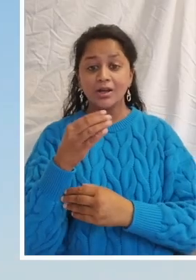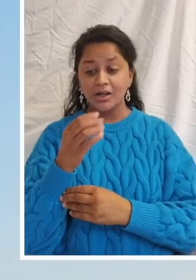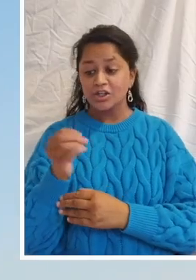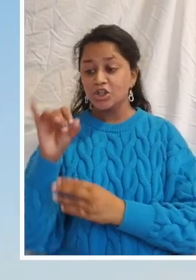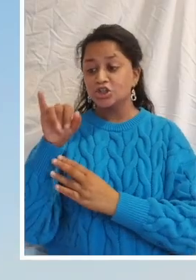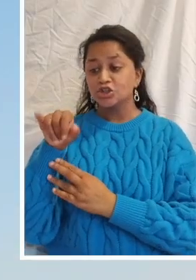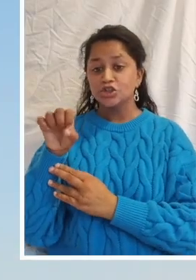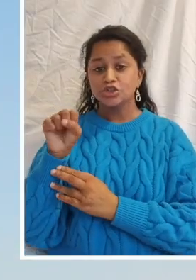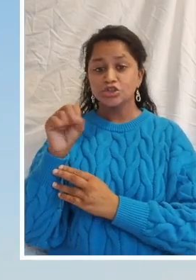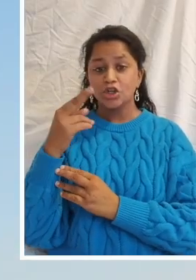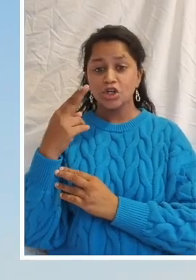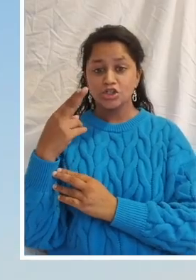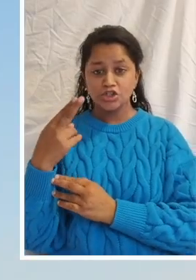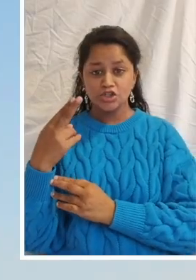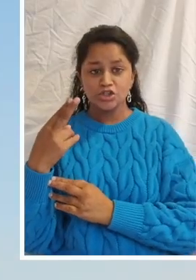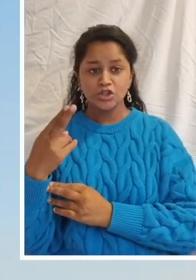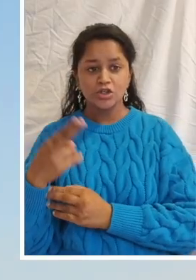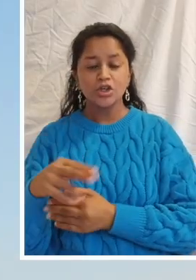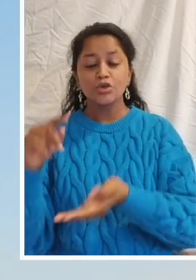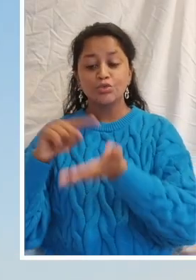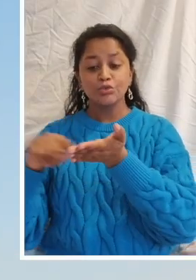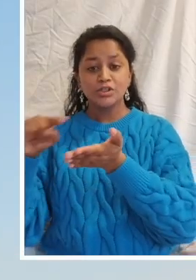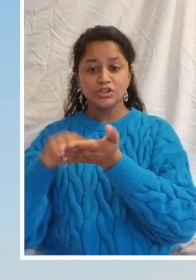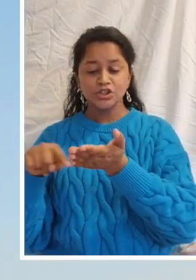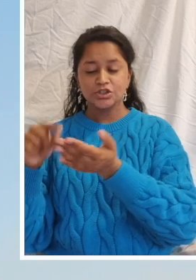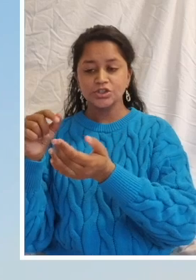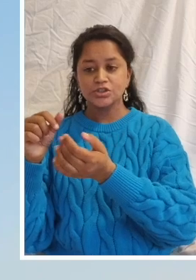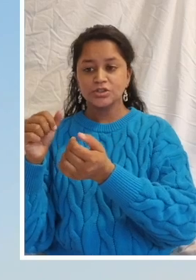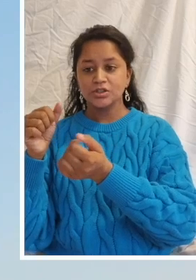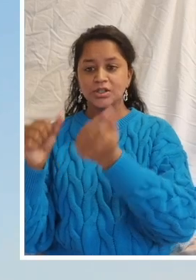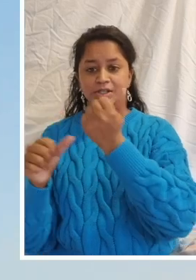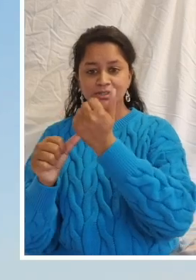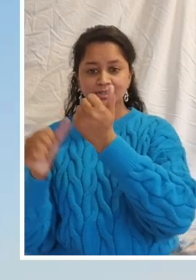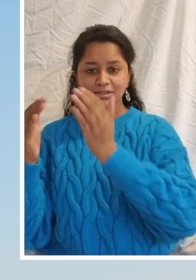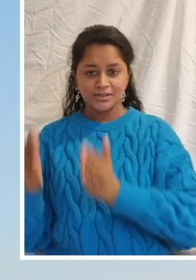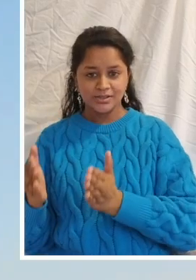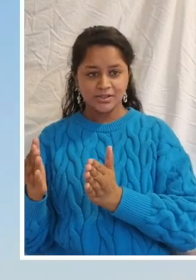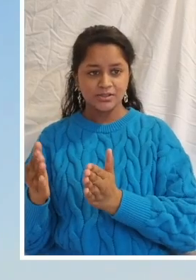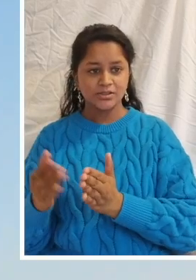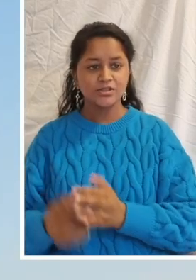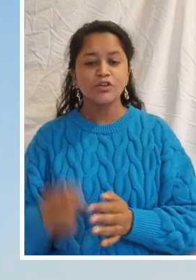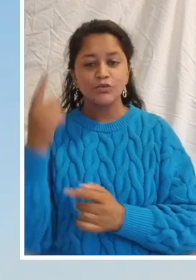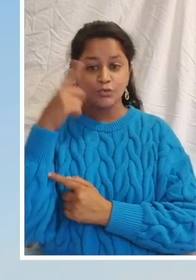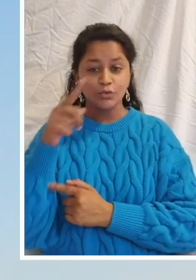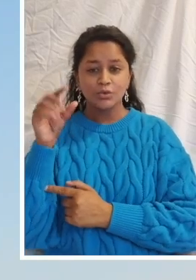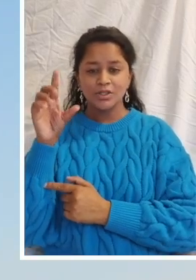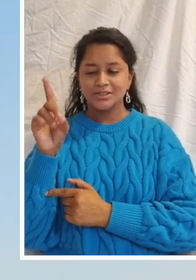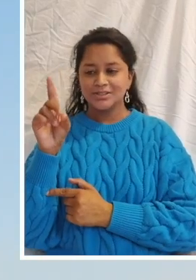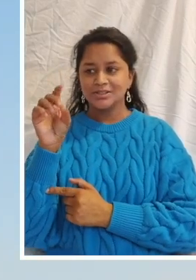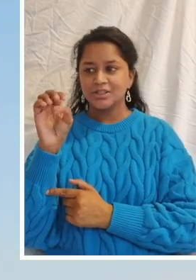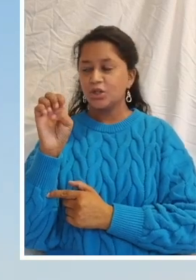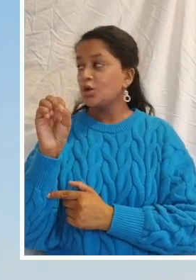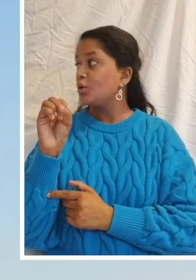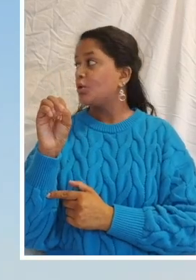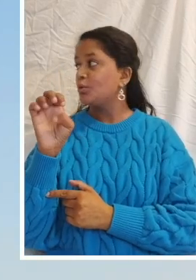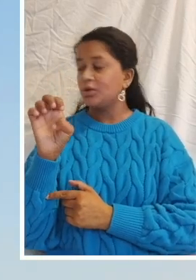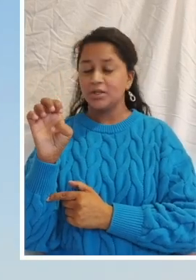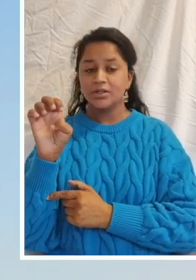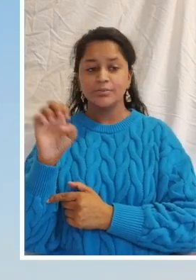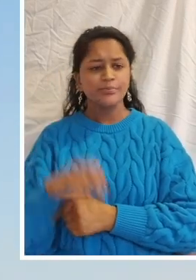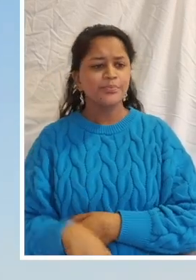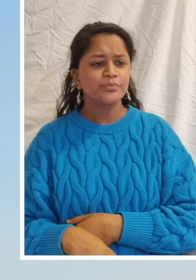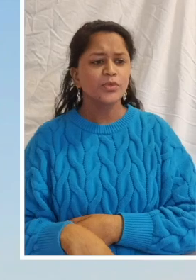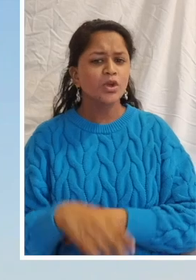Today, I'm here with Miss Simone Williams, who is a part of the terrestrial unit for the